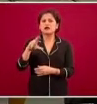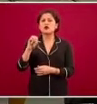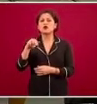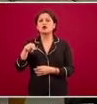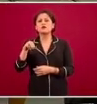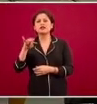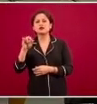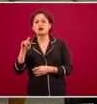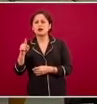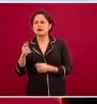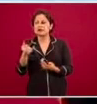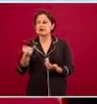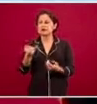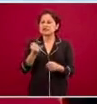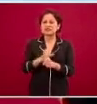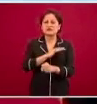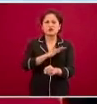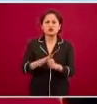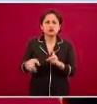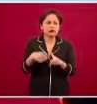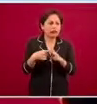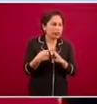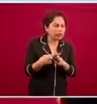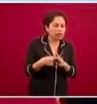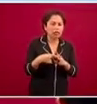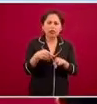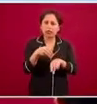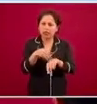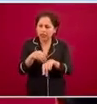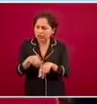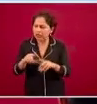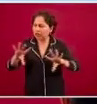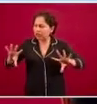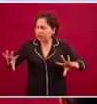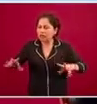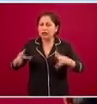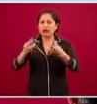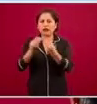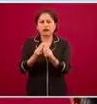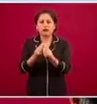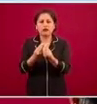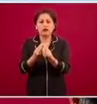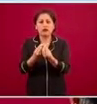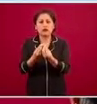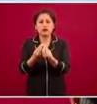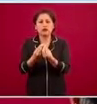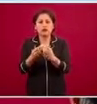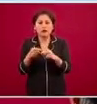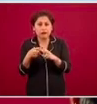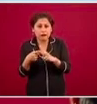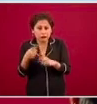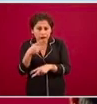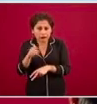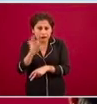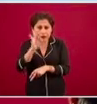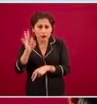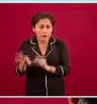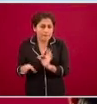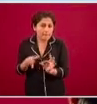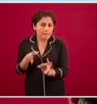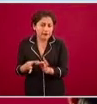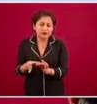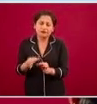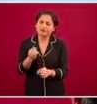and there are many phenomena in the world that cannot be measured because they have such